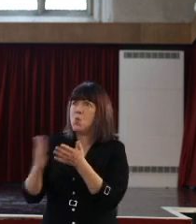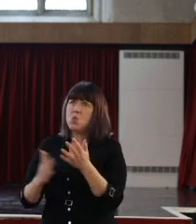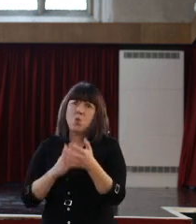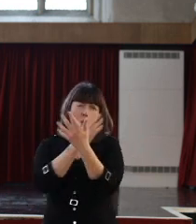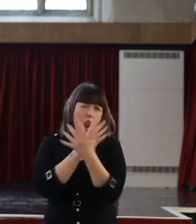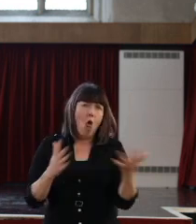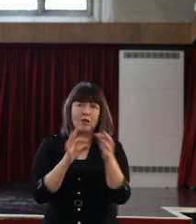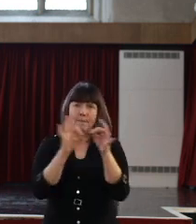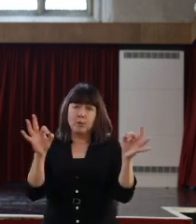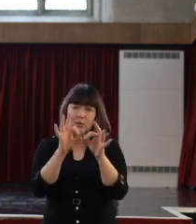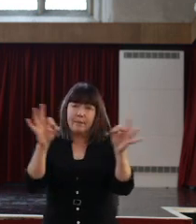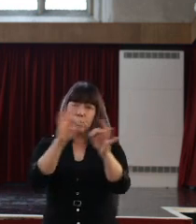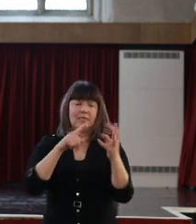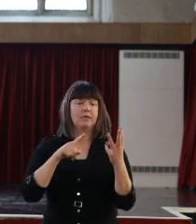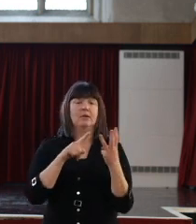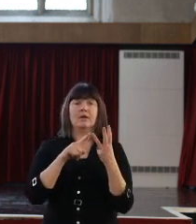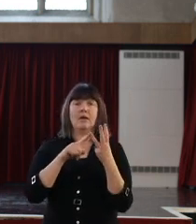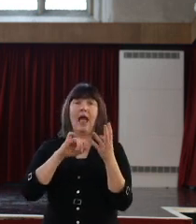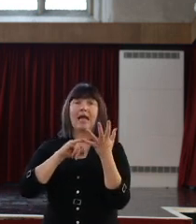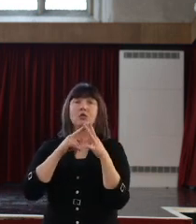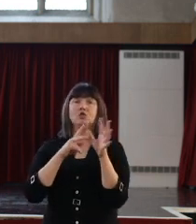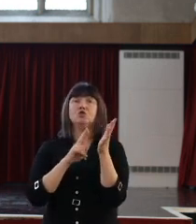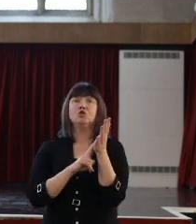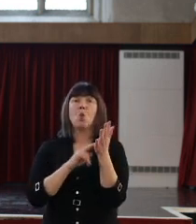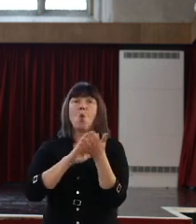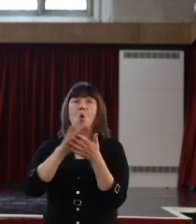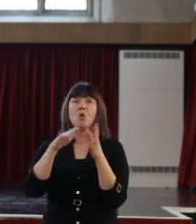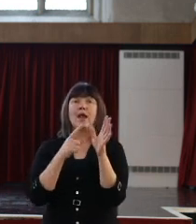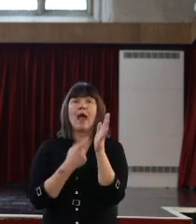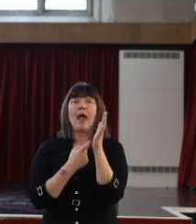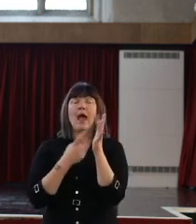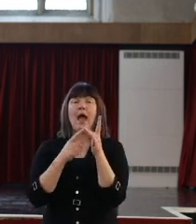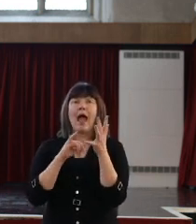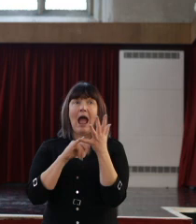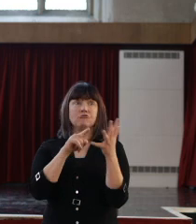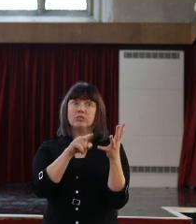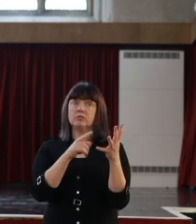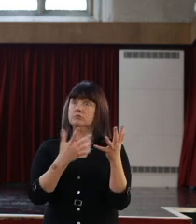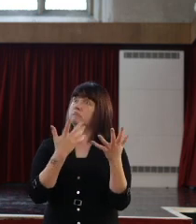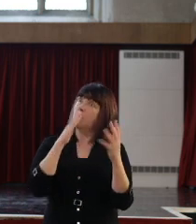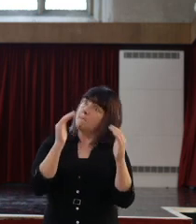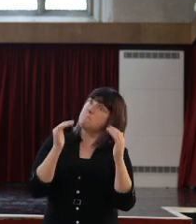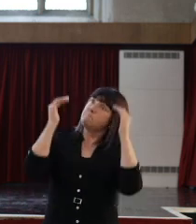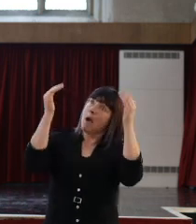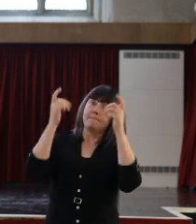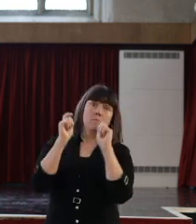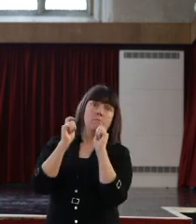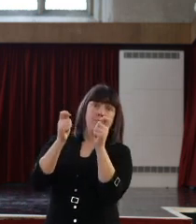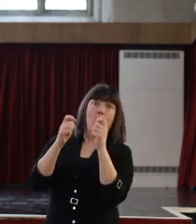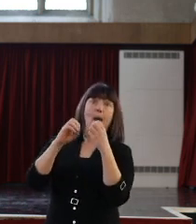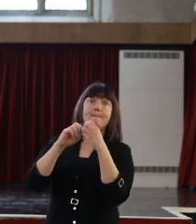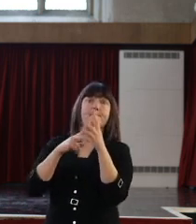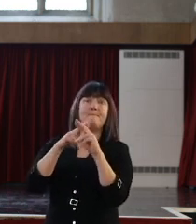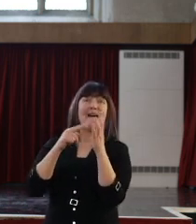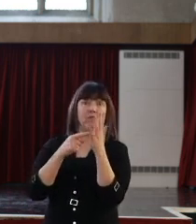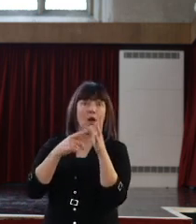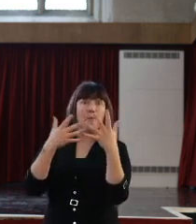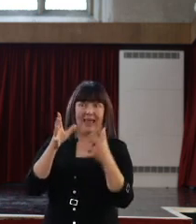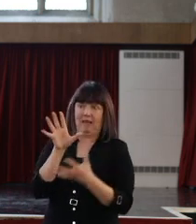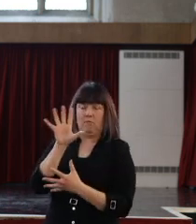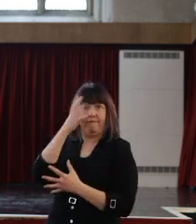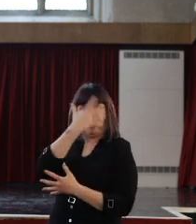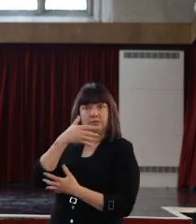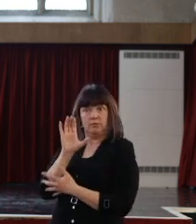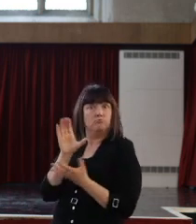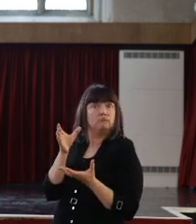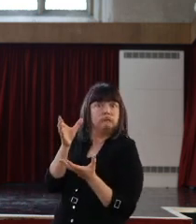Shaun Harris, who is now a BAFTA award-winning actor and was in the last Mission Impossible film. But back then, they were kids like me, kids like some of the younger people in